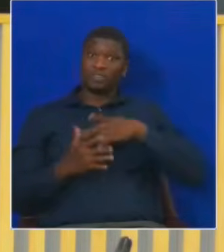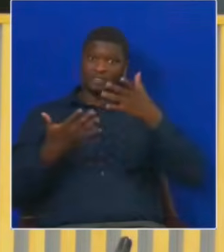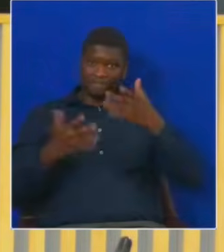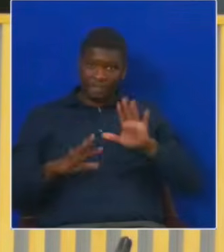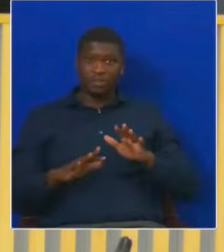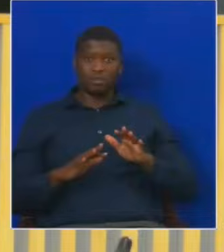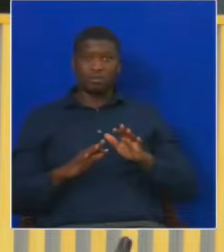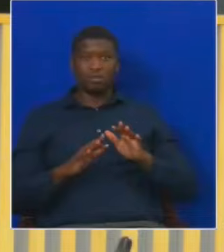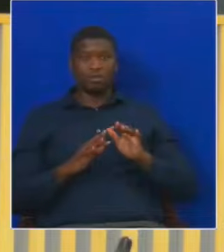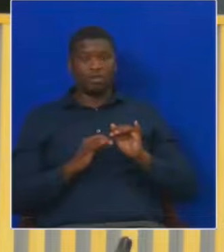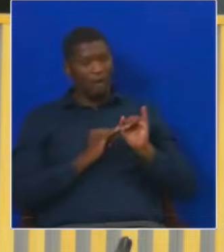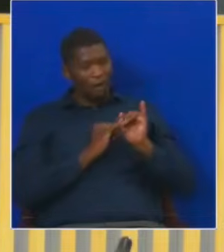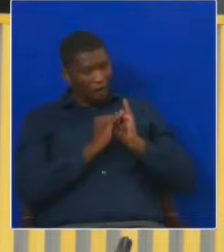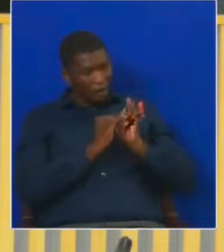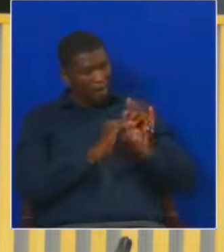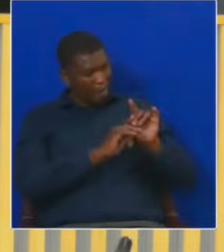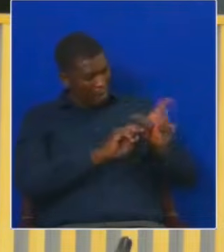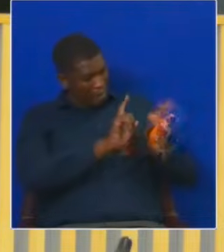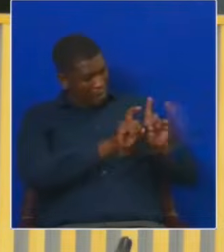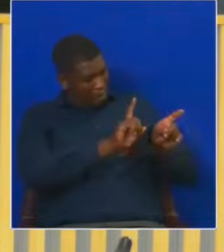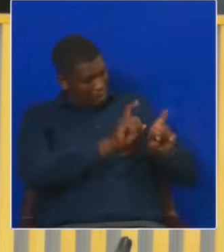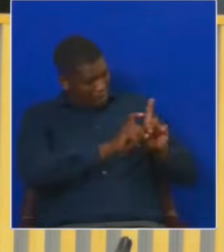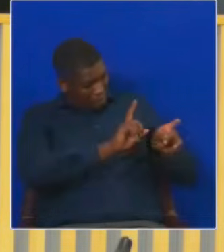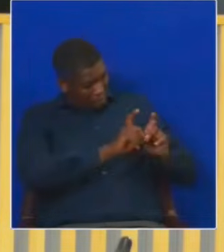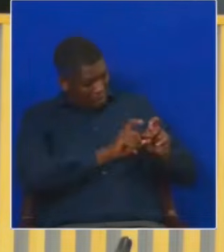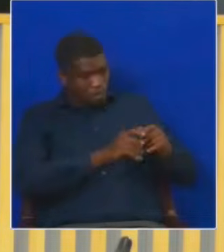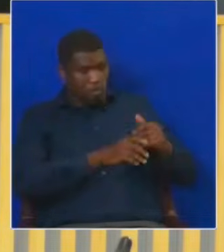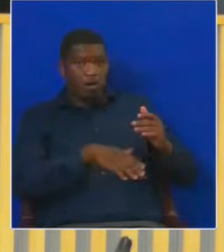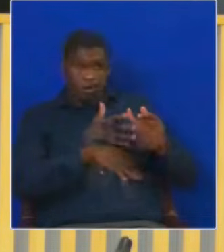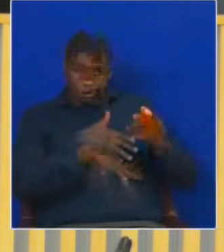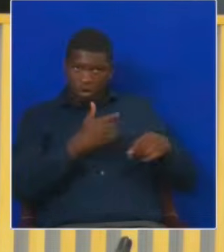questioning, she ended up telling us that